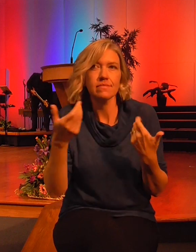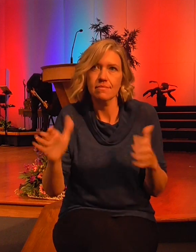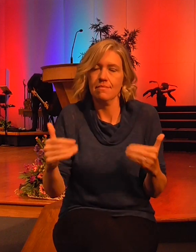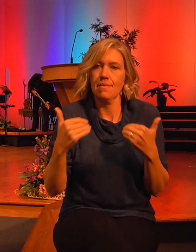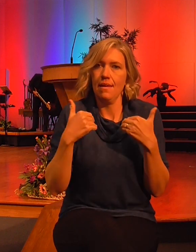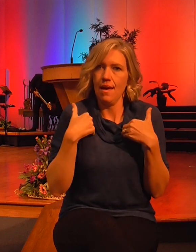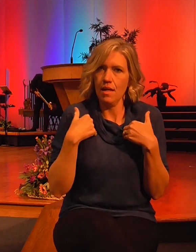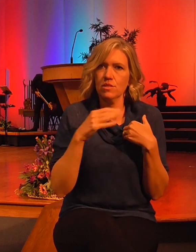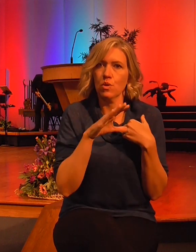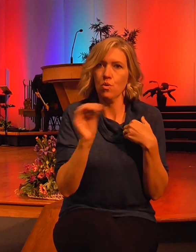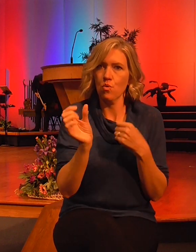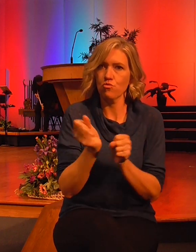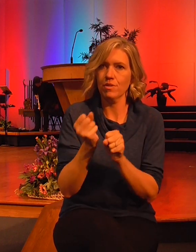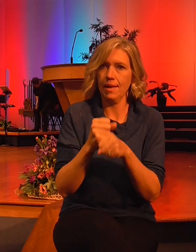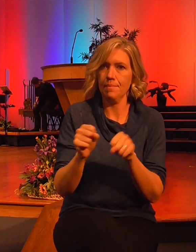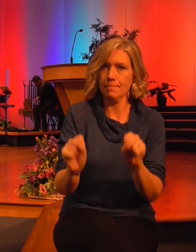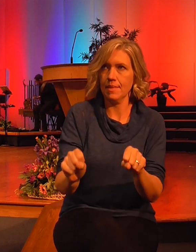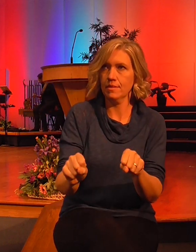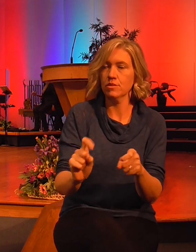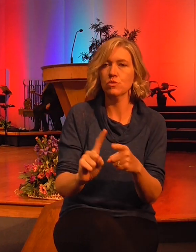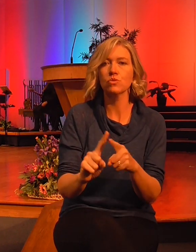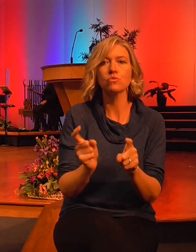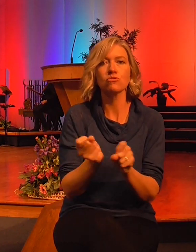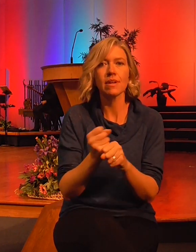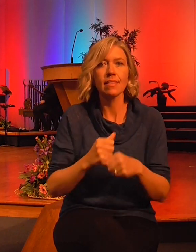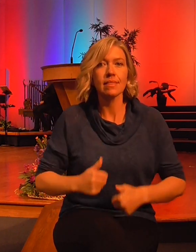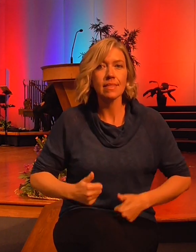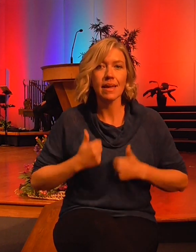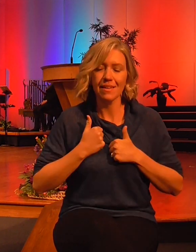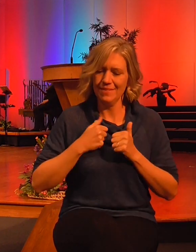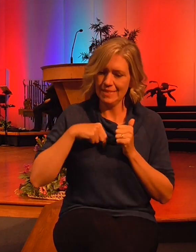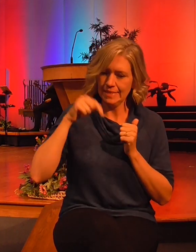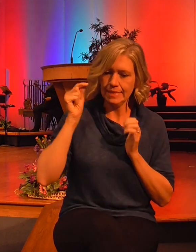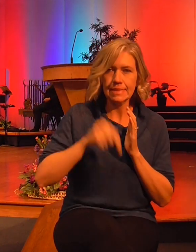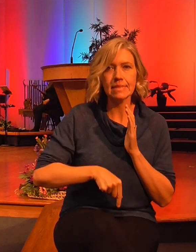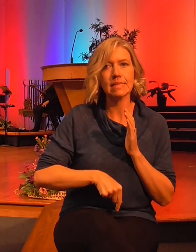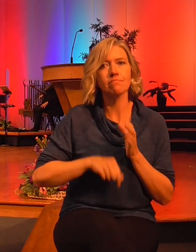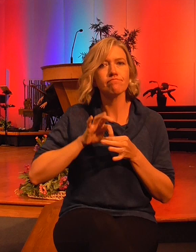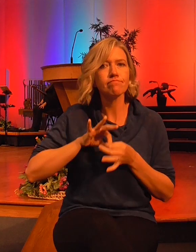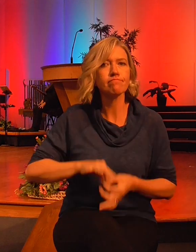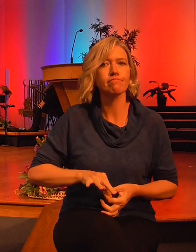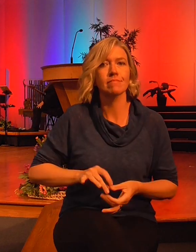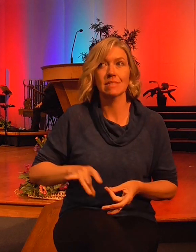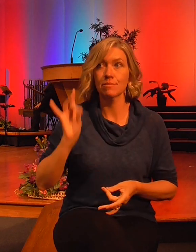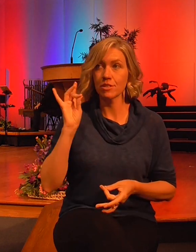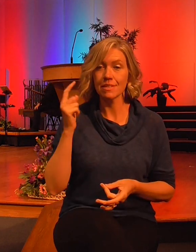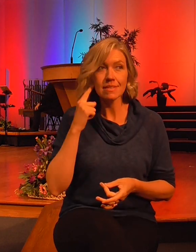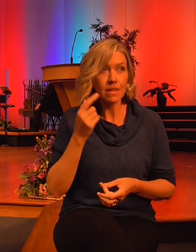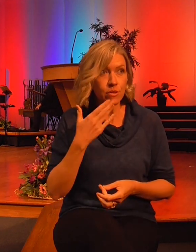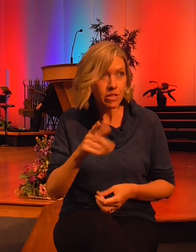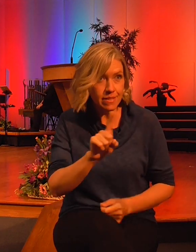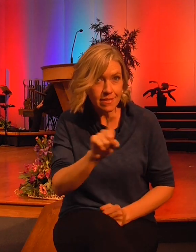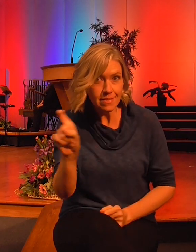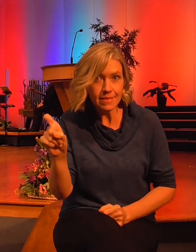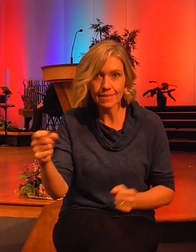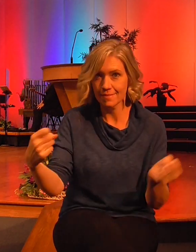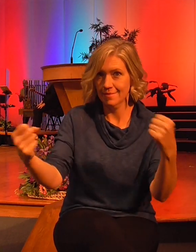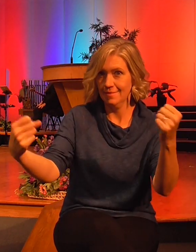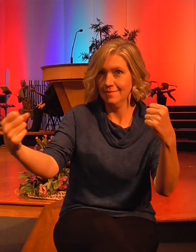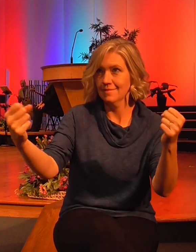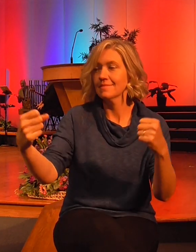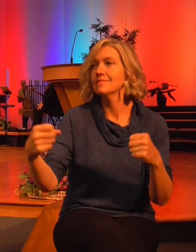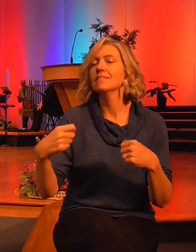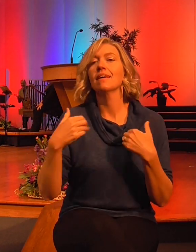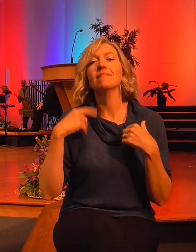to co-create a great life with a deep indwelling spirit. Sound good to you? Yes. We do